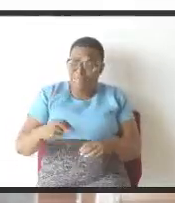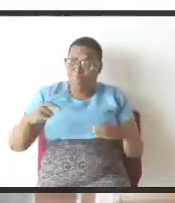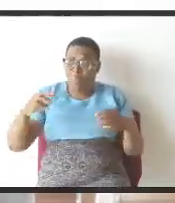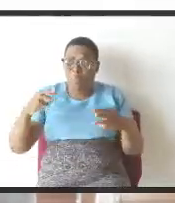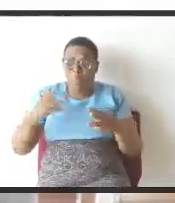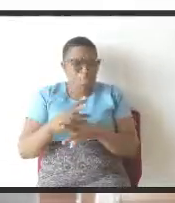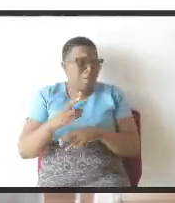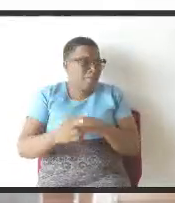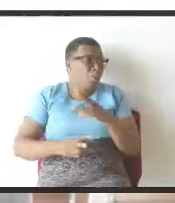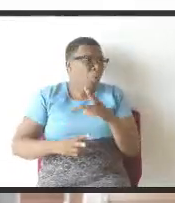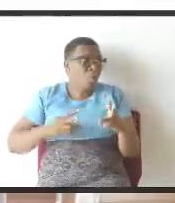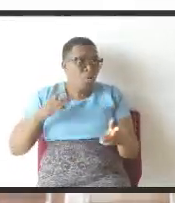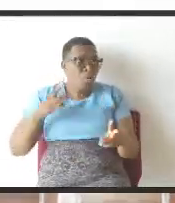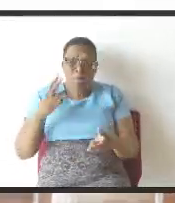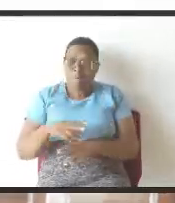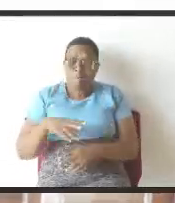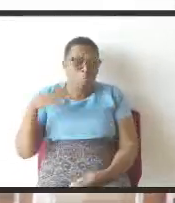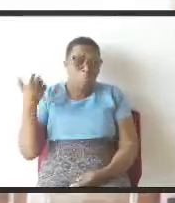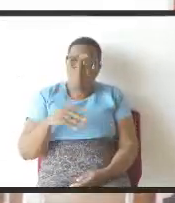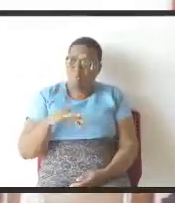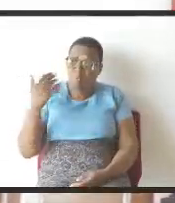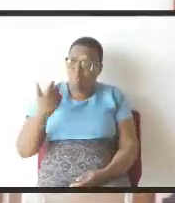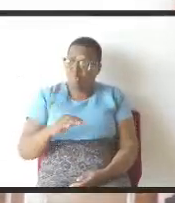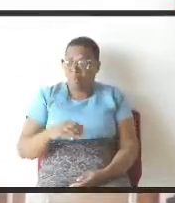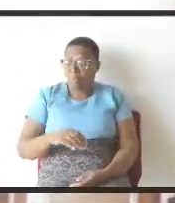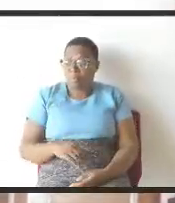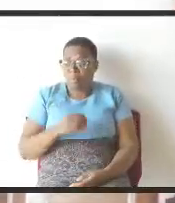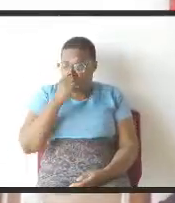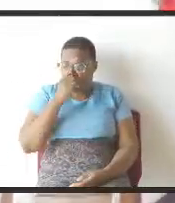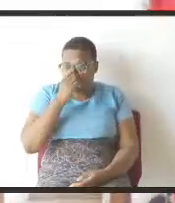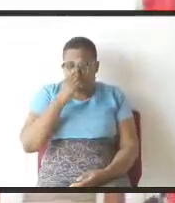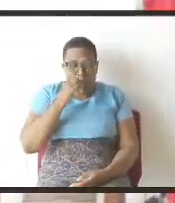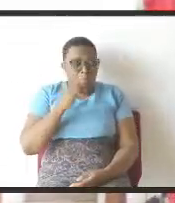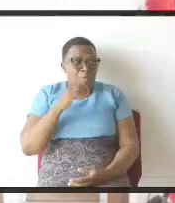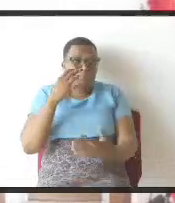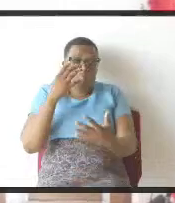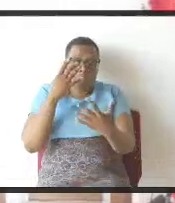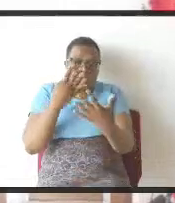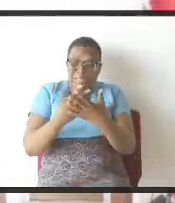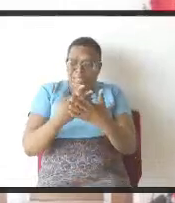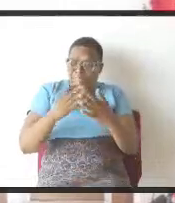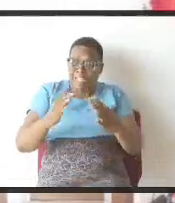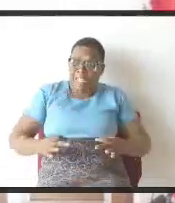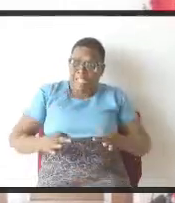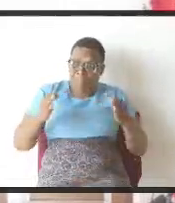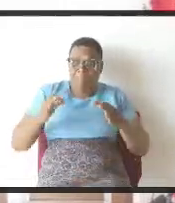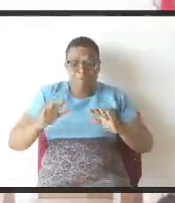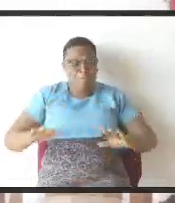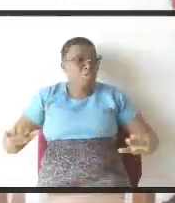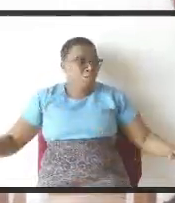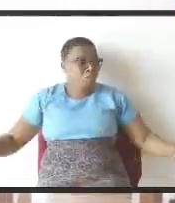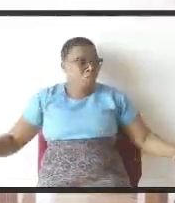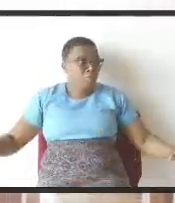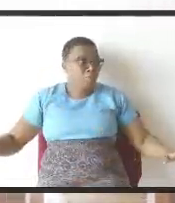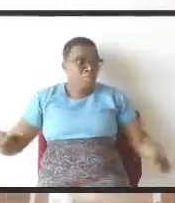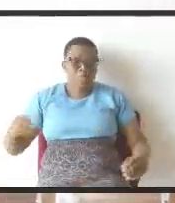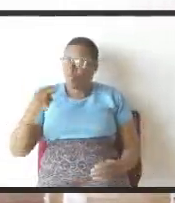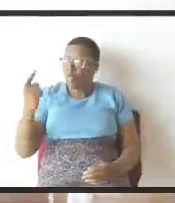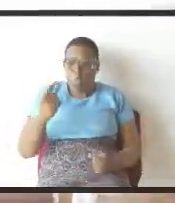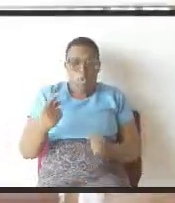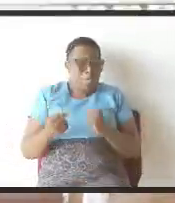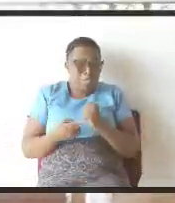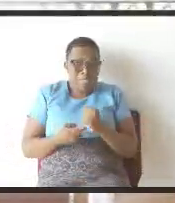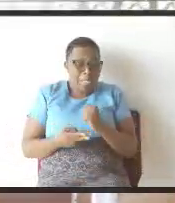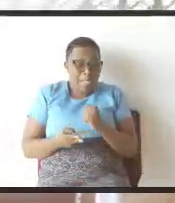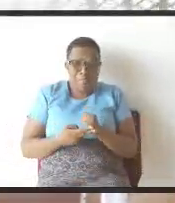many things seeking to take charge of the lives of our children. And the only safe insulation